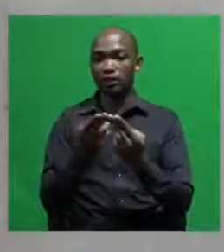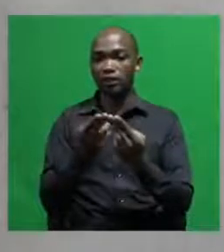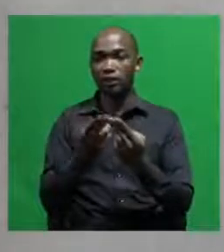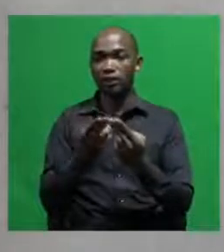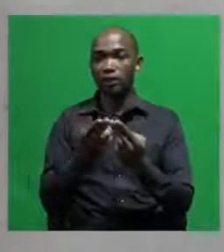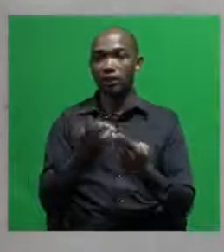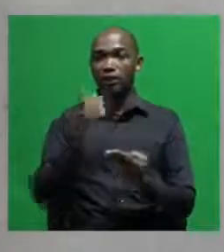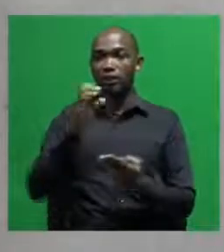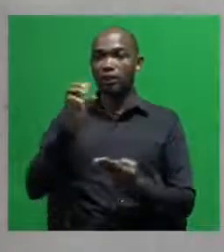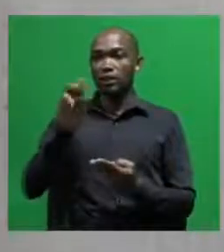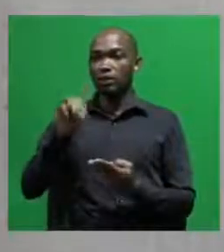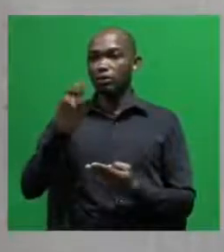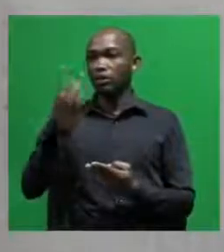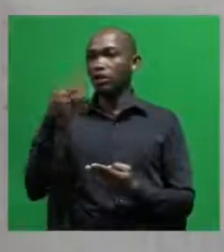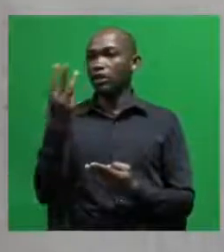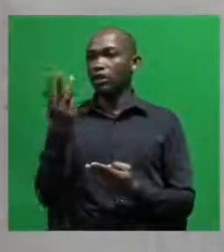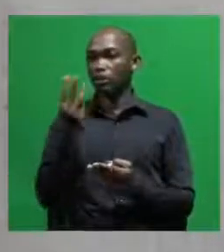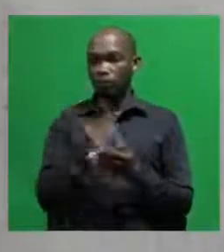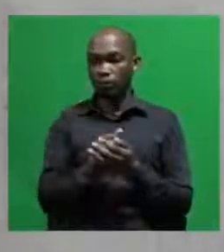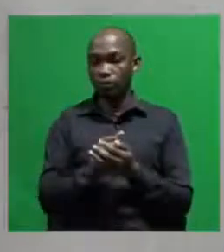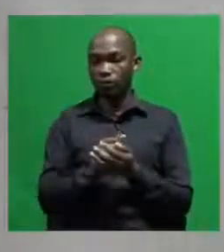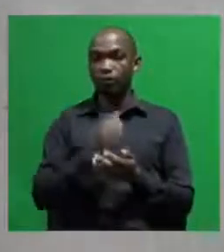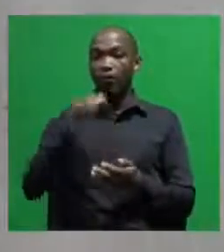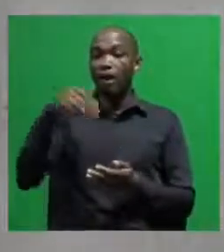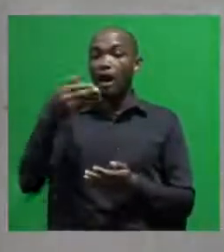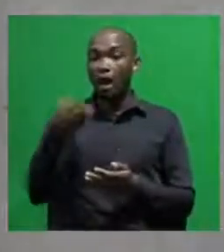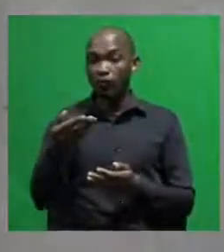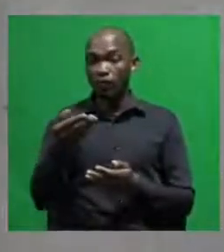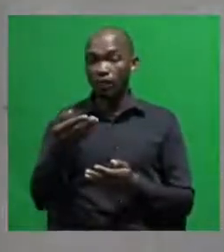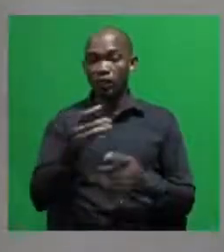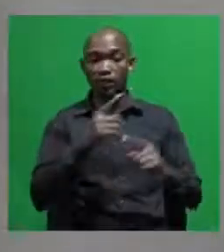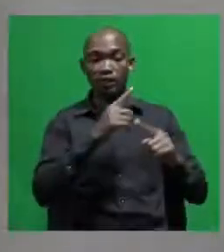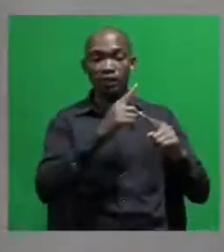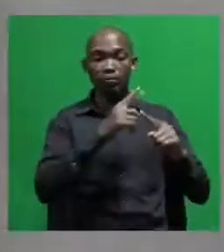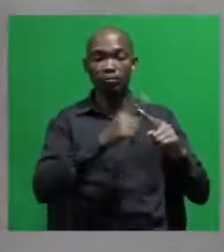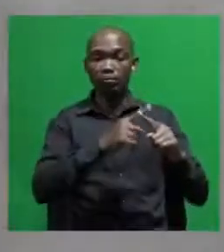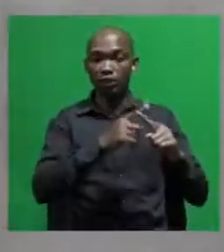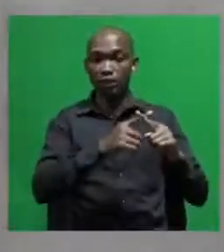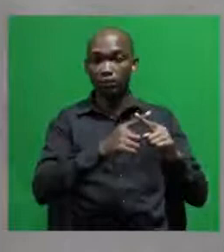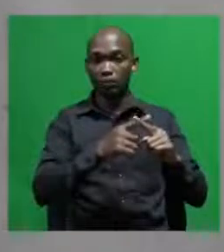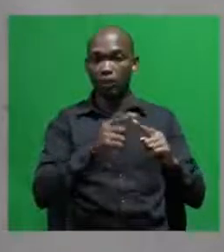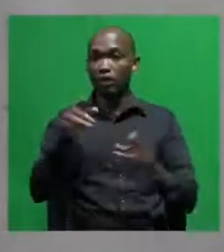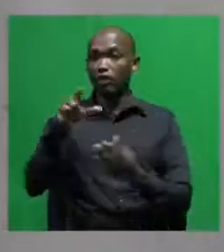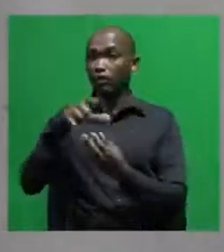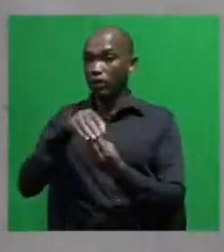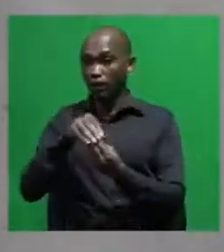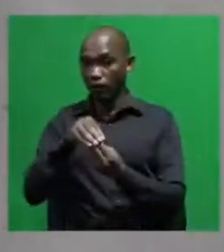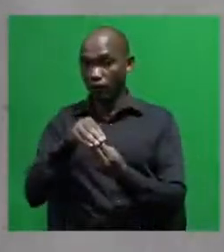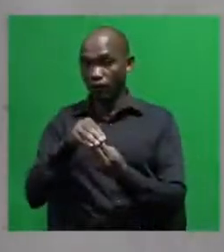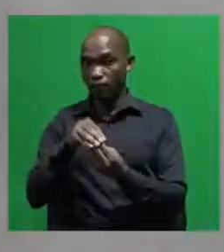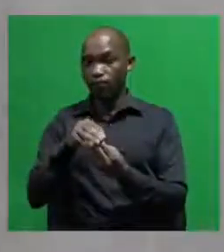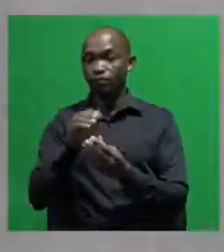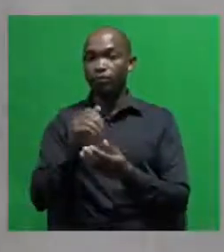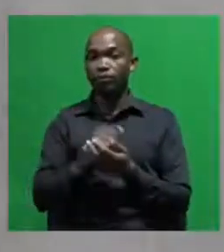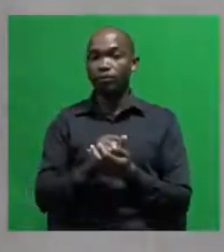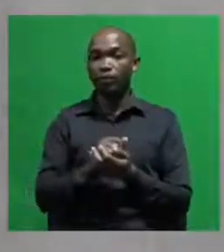This is centimeter cube. After that, let us multiply together.